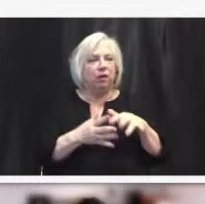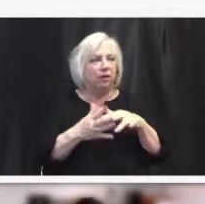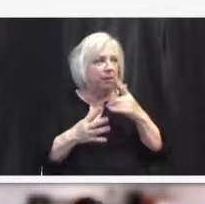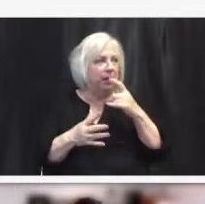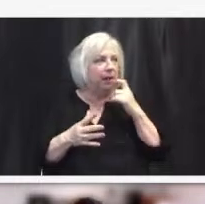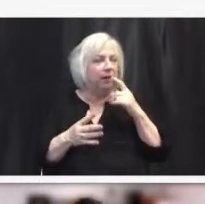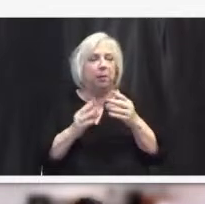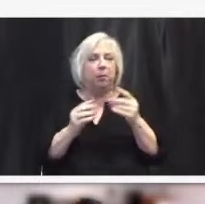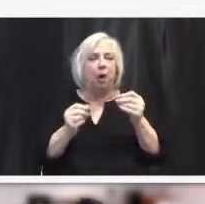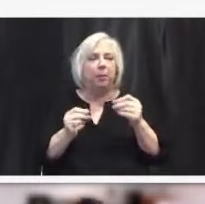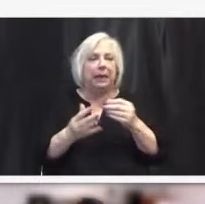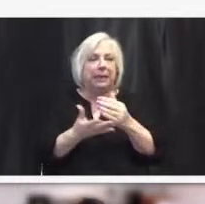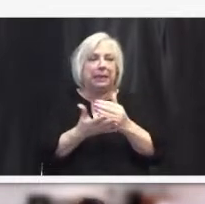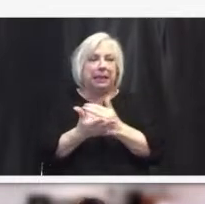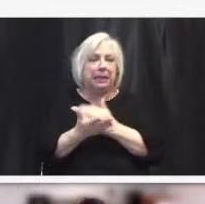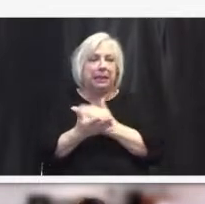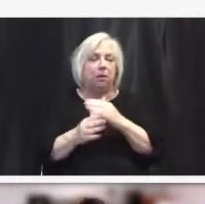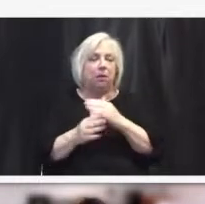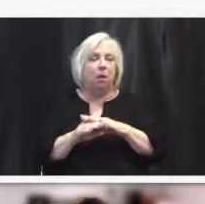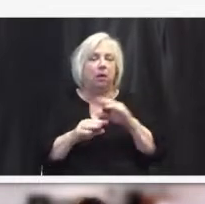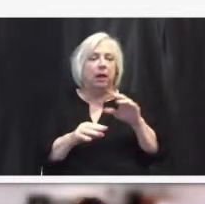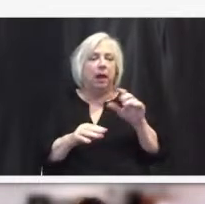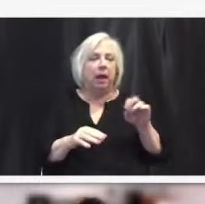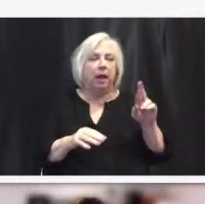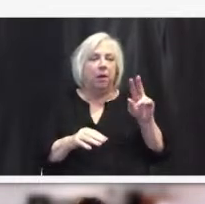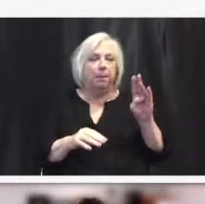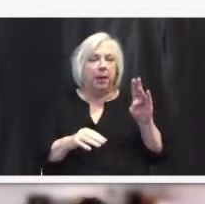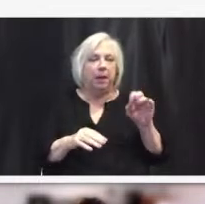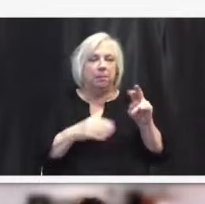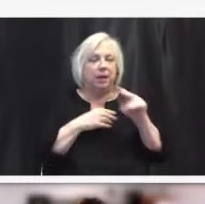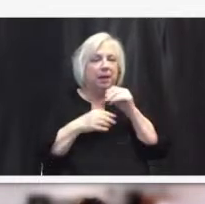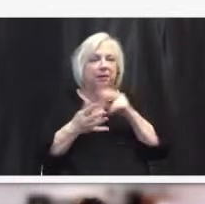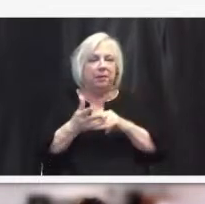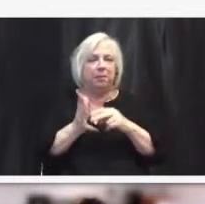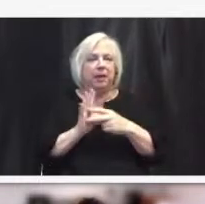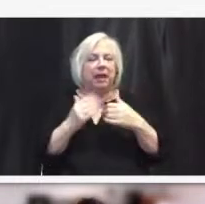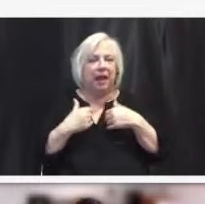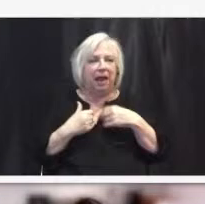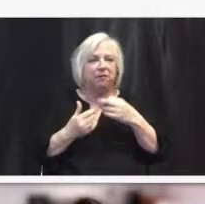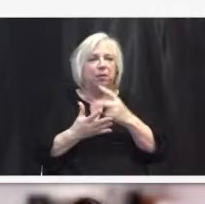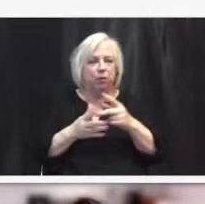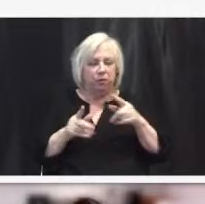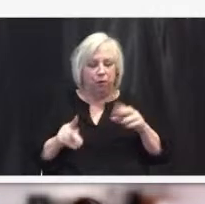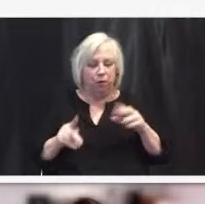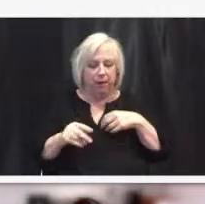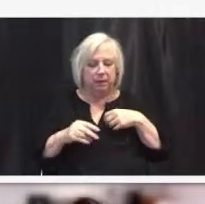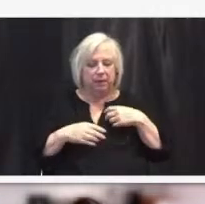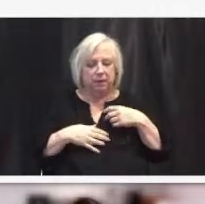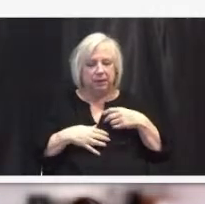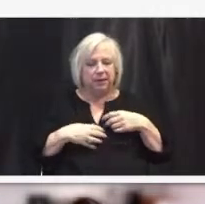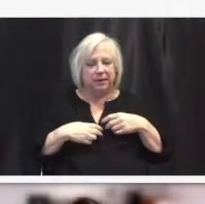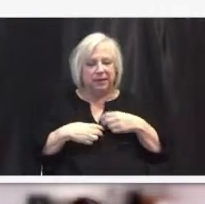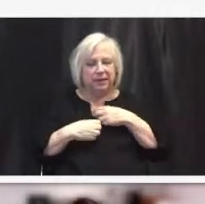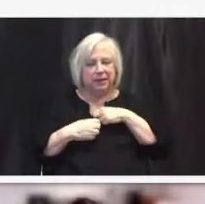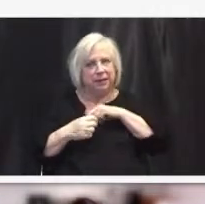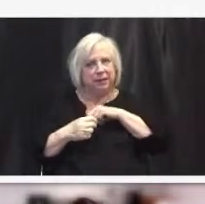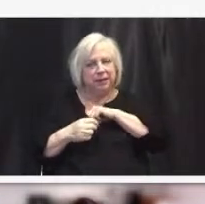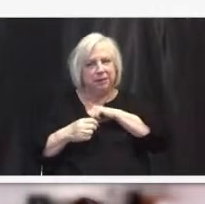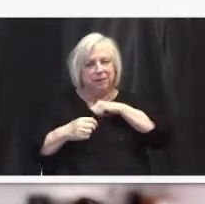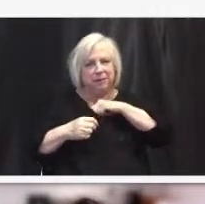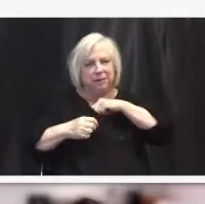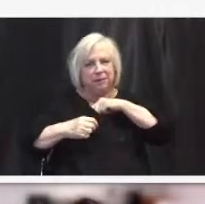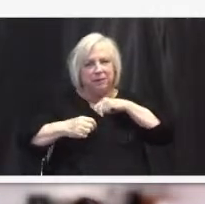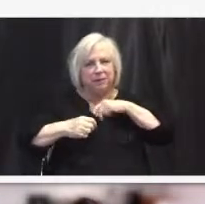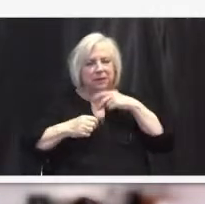on Airbnb doesn't mean they necessarily have an approved permit. But just picking a random date out